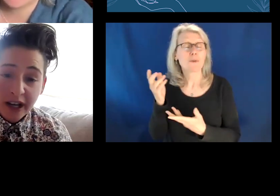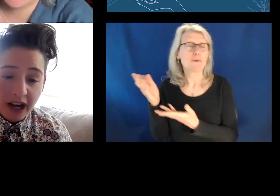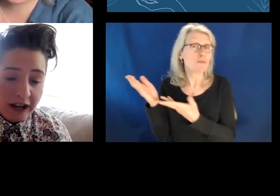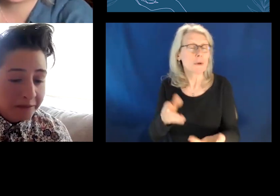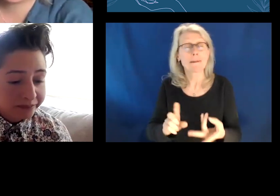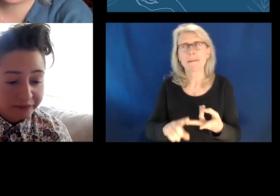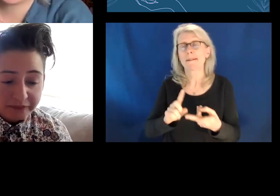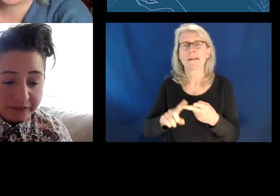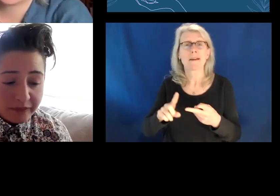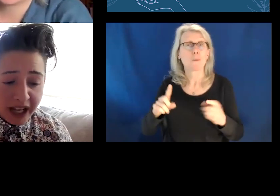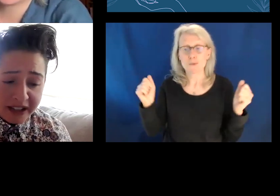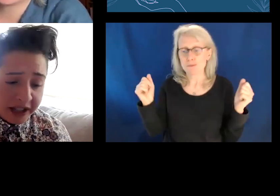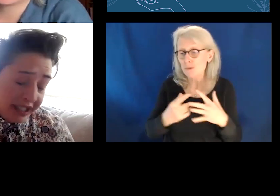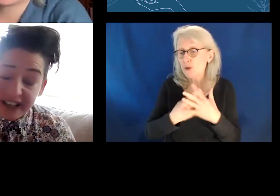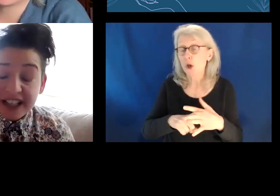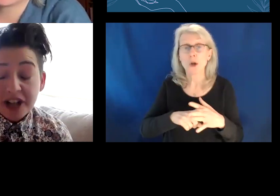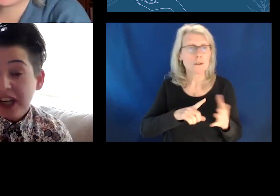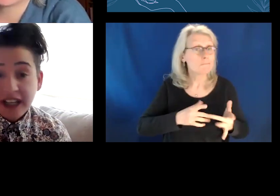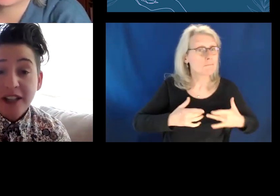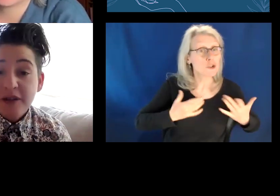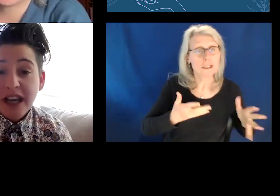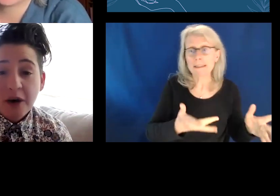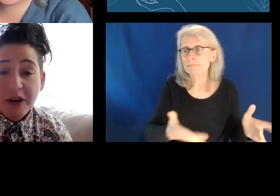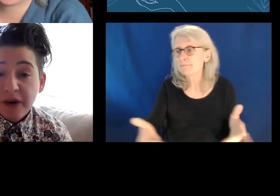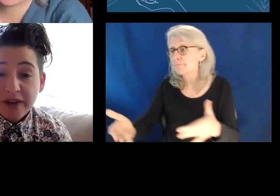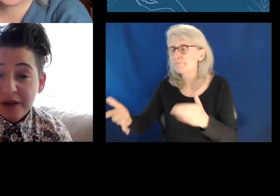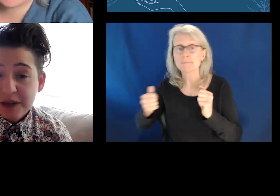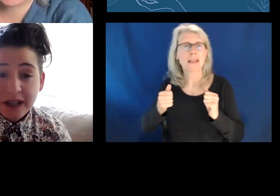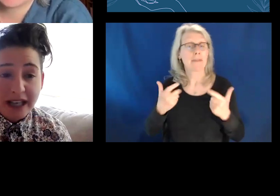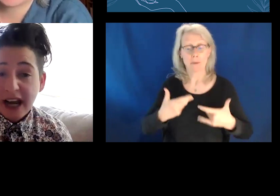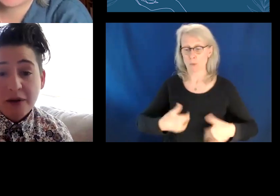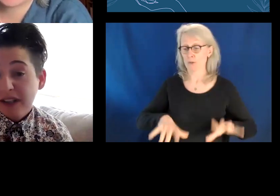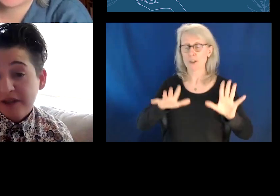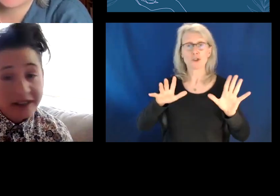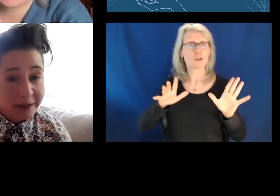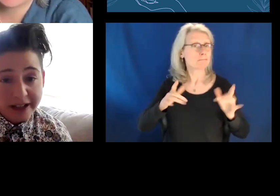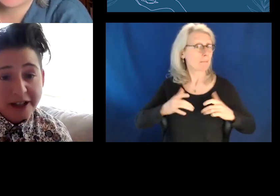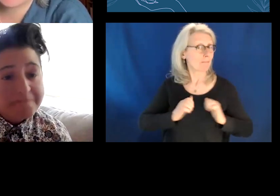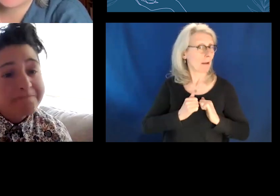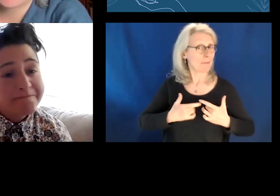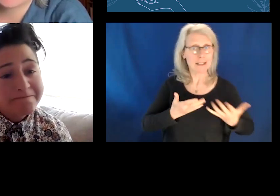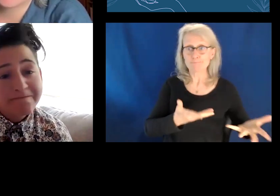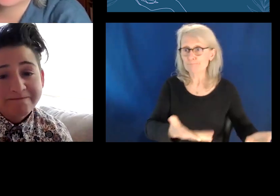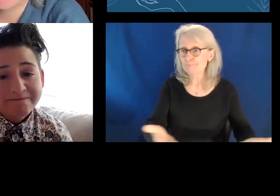food, and like really like, yeah, checking in to see how we're arriving to space and how we're leaving the